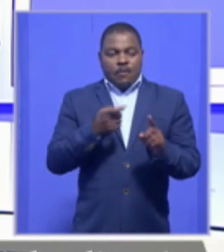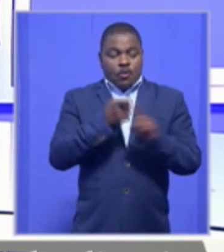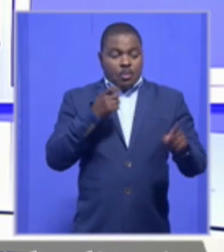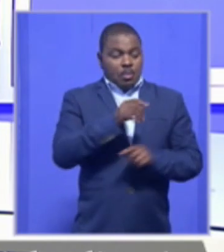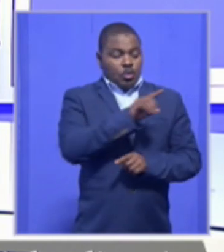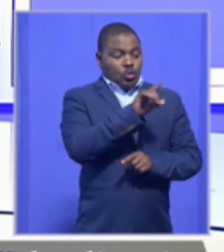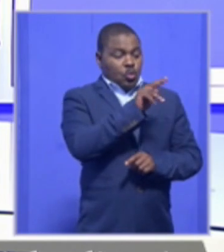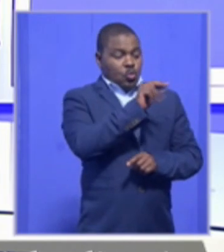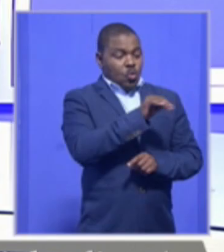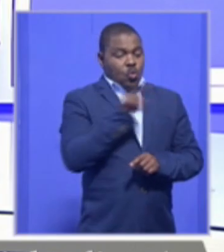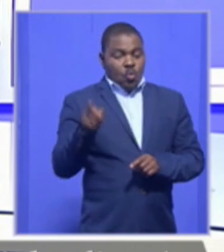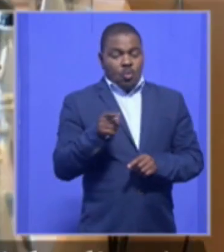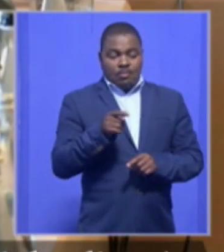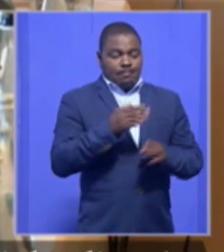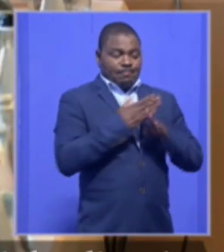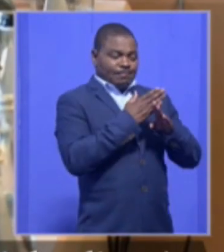Zondo.